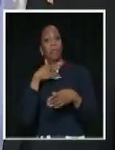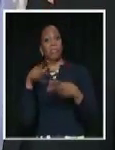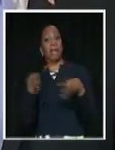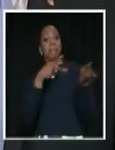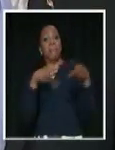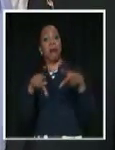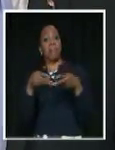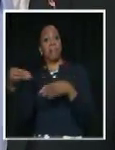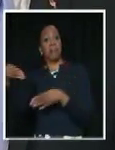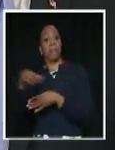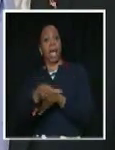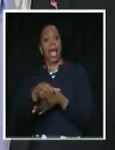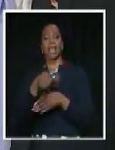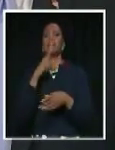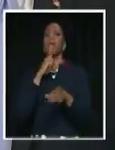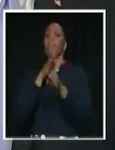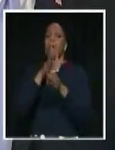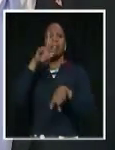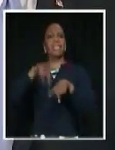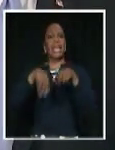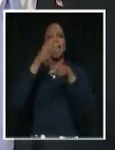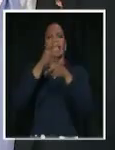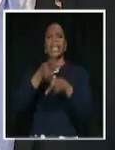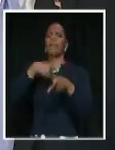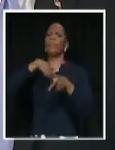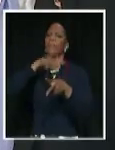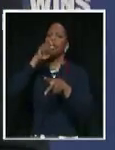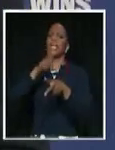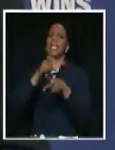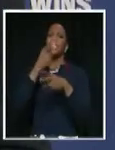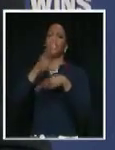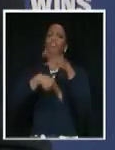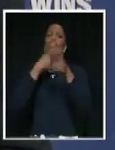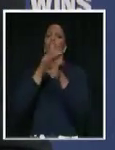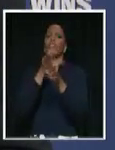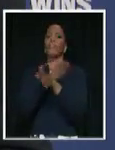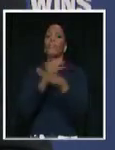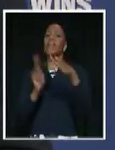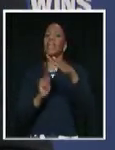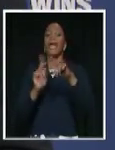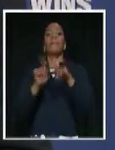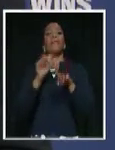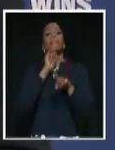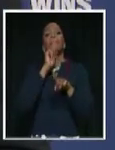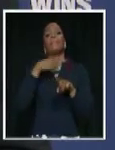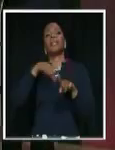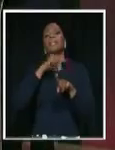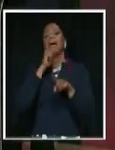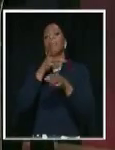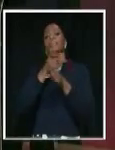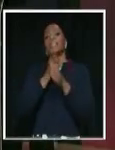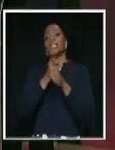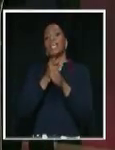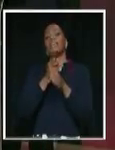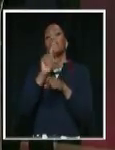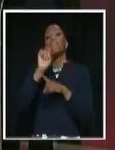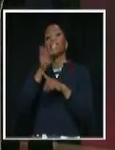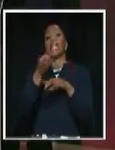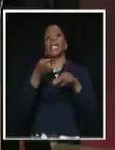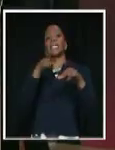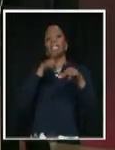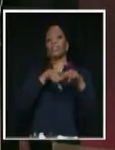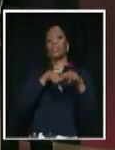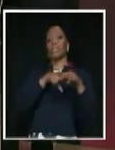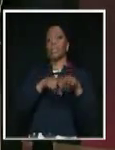keep. We need universal pre-K, but we're not going to get it through a tax increase. We need it, and we need it now. You know, Maurice, I have to respond. 2 quick